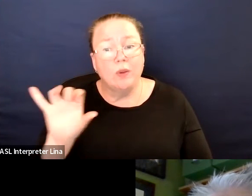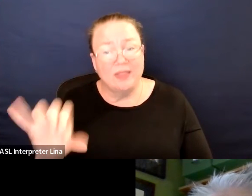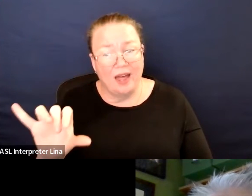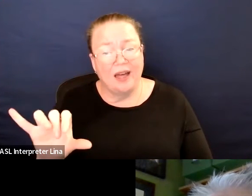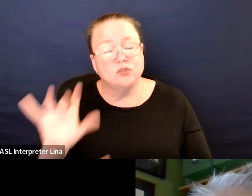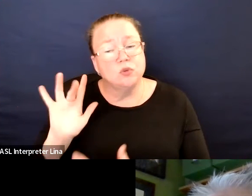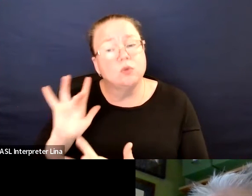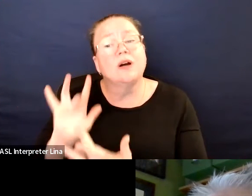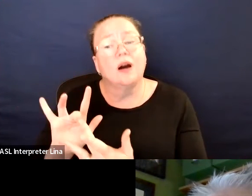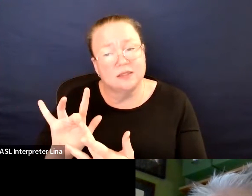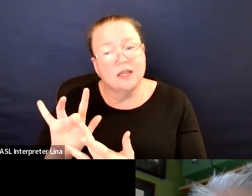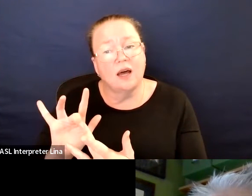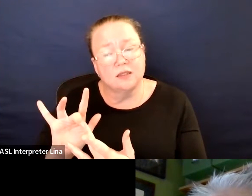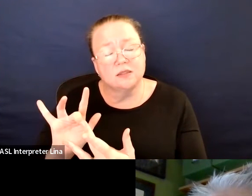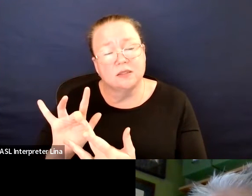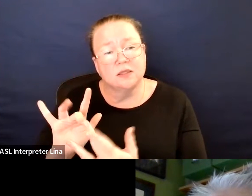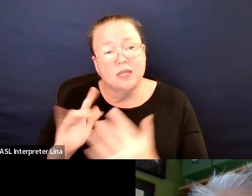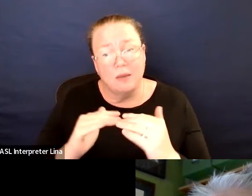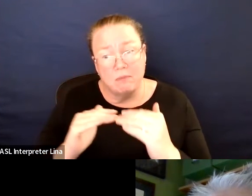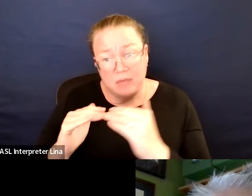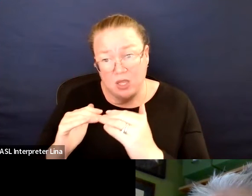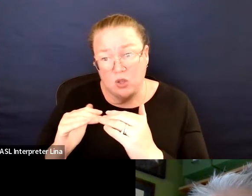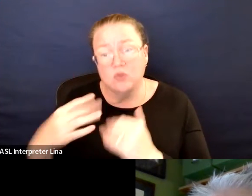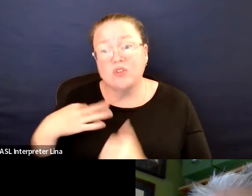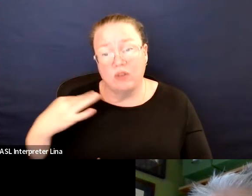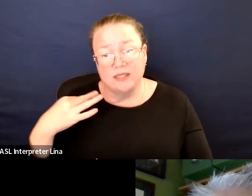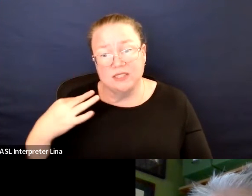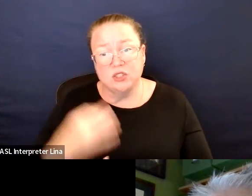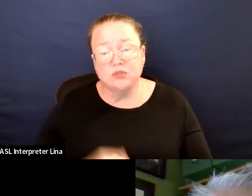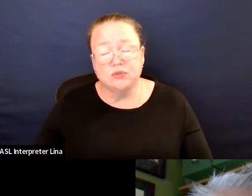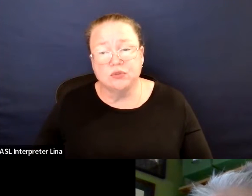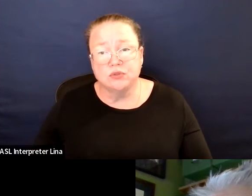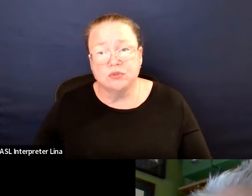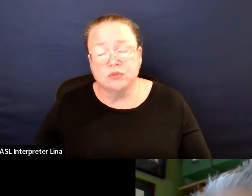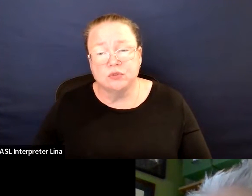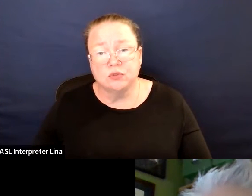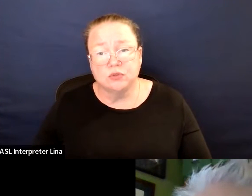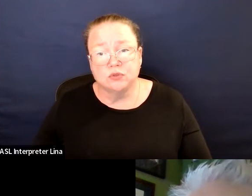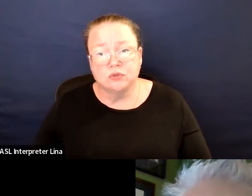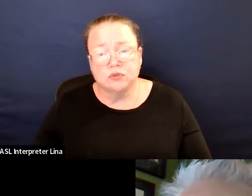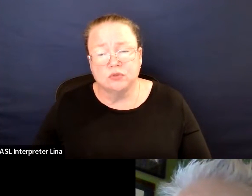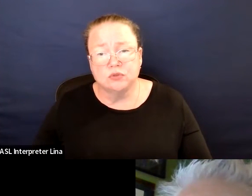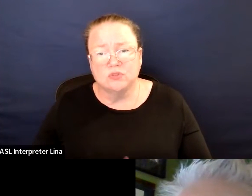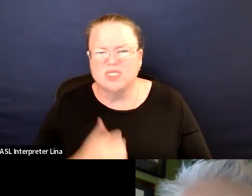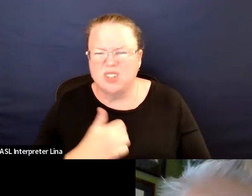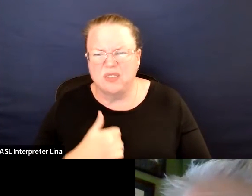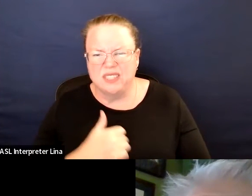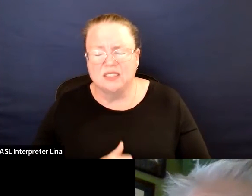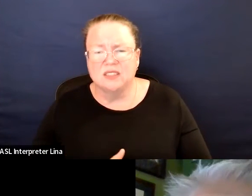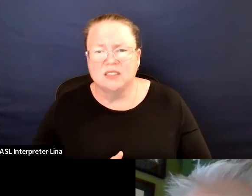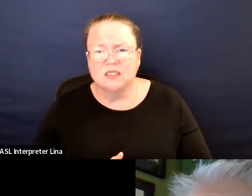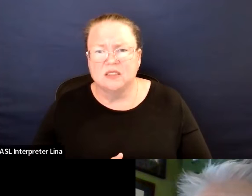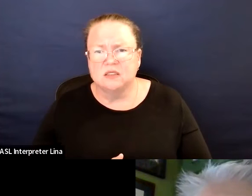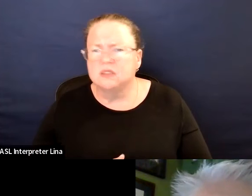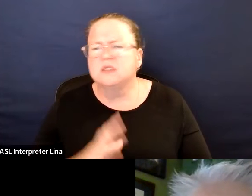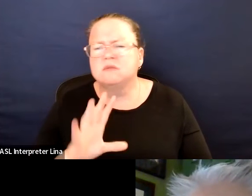a hold of peers and volunteers. So sorry about that. No, please